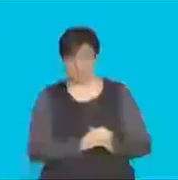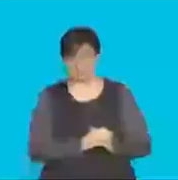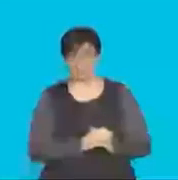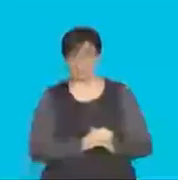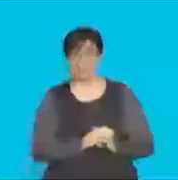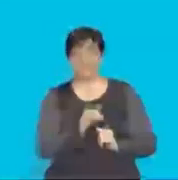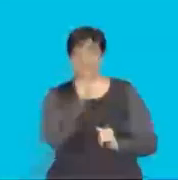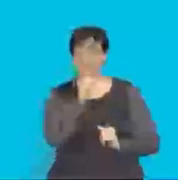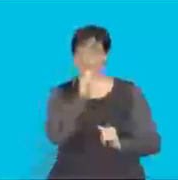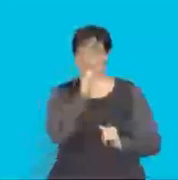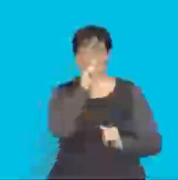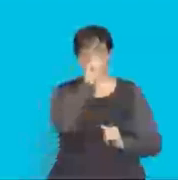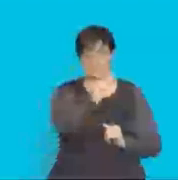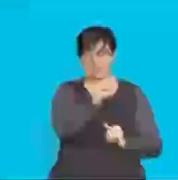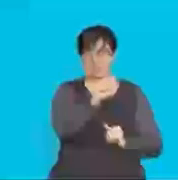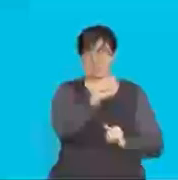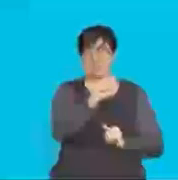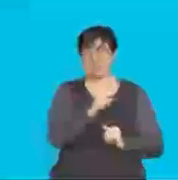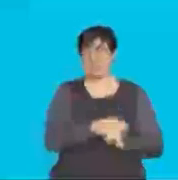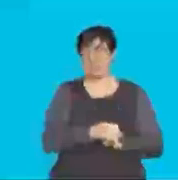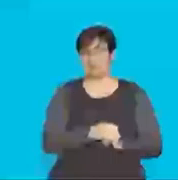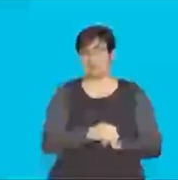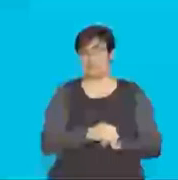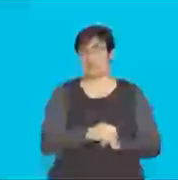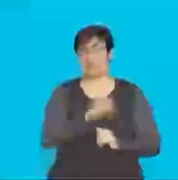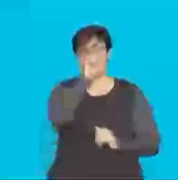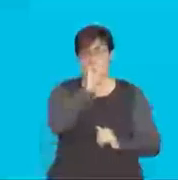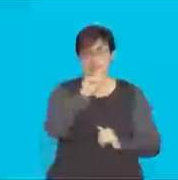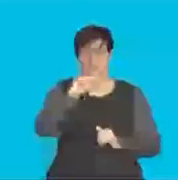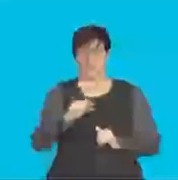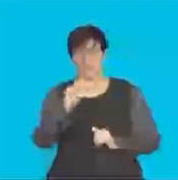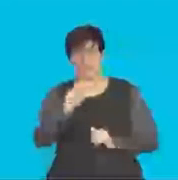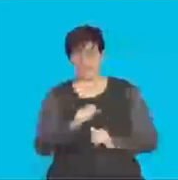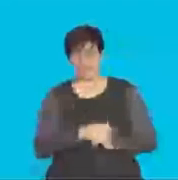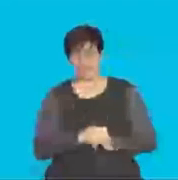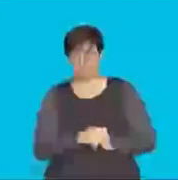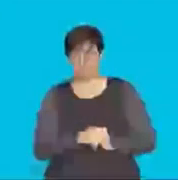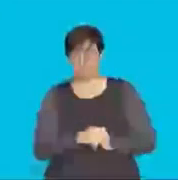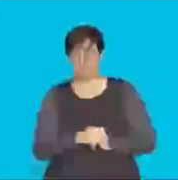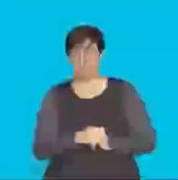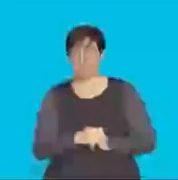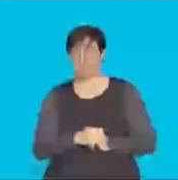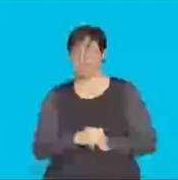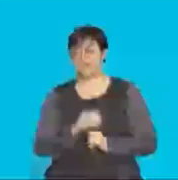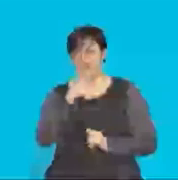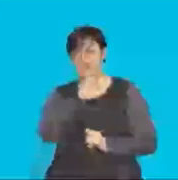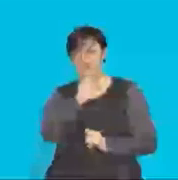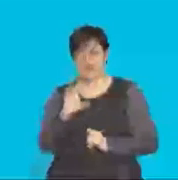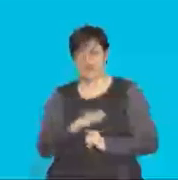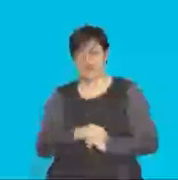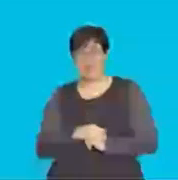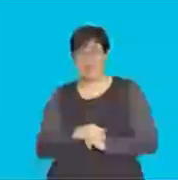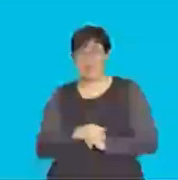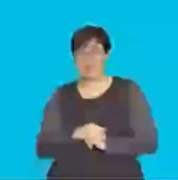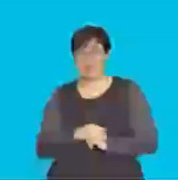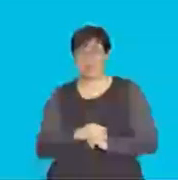description. So even when we use the letter T, some of us tend to write a small t using that, and that's quite clear